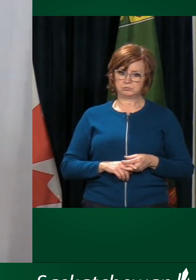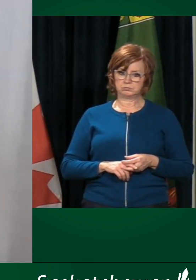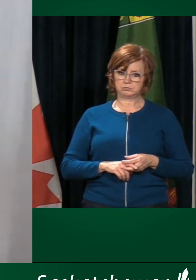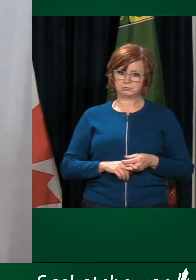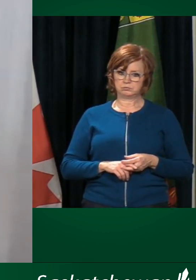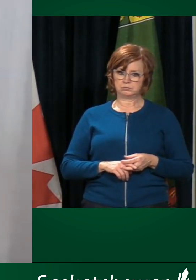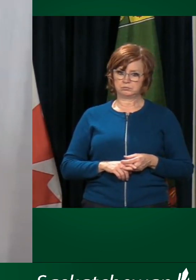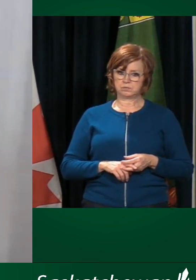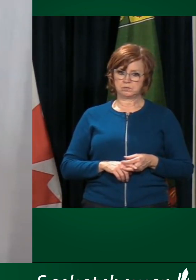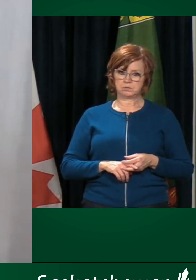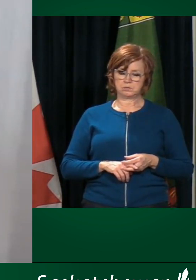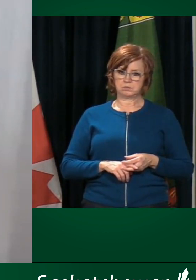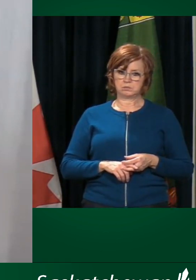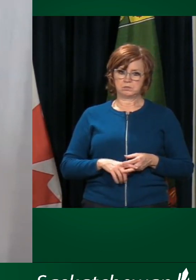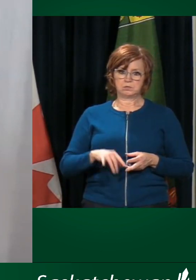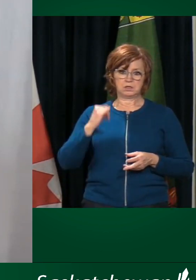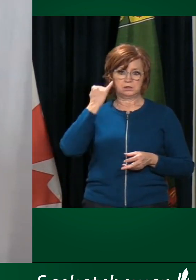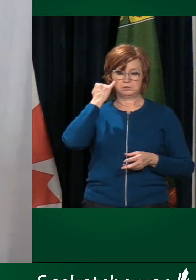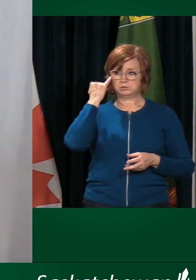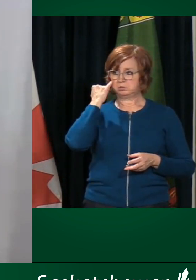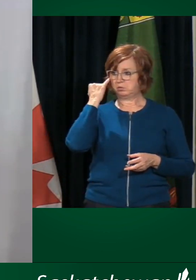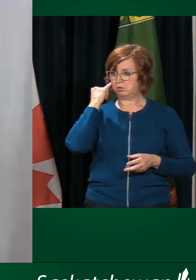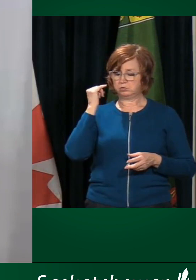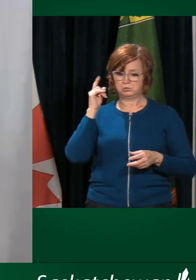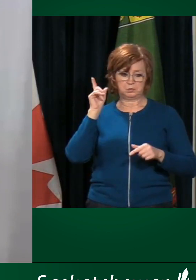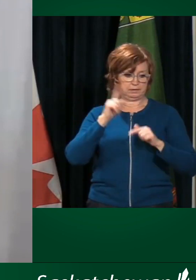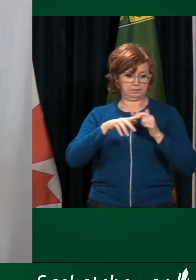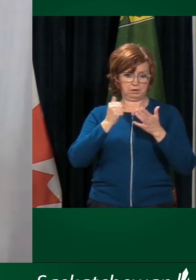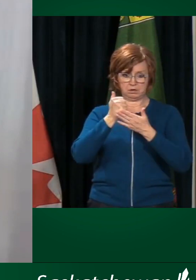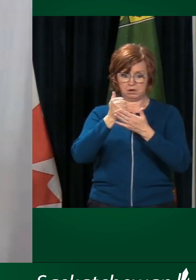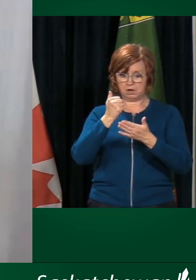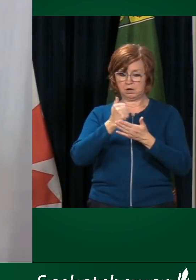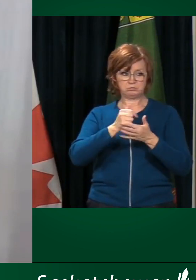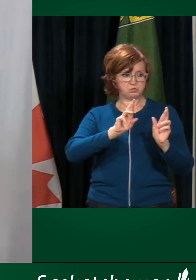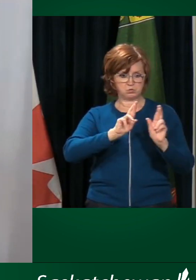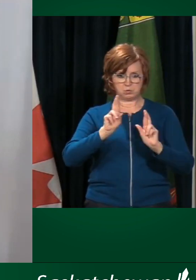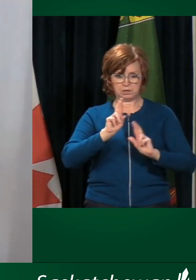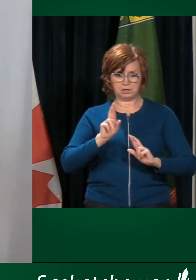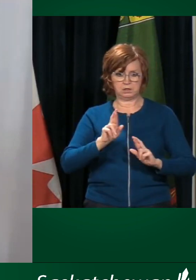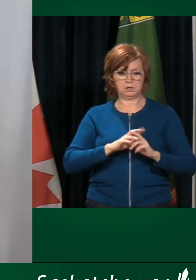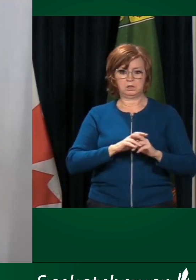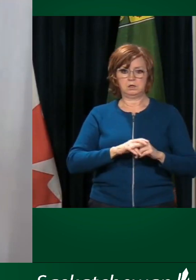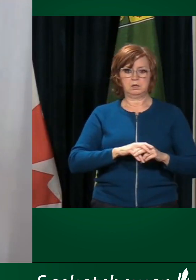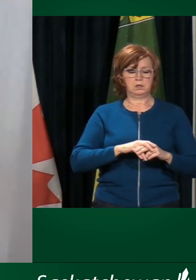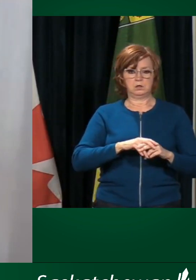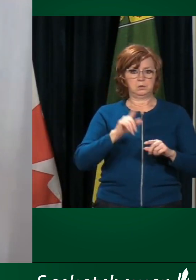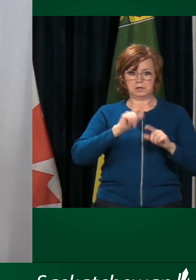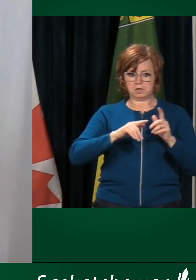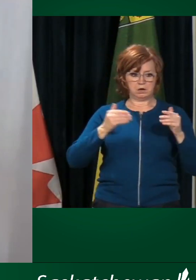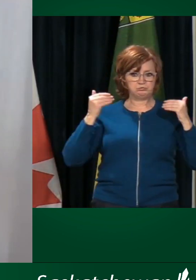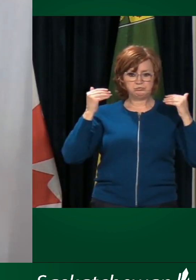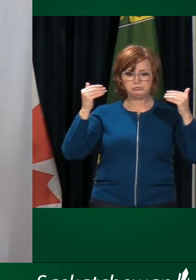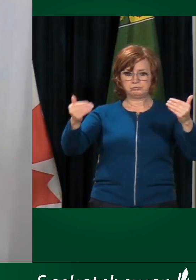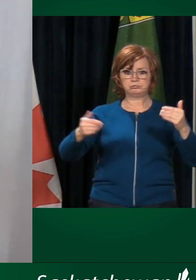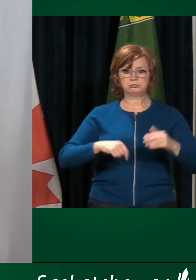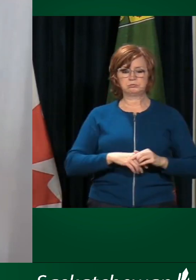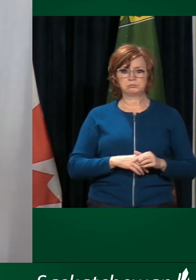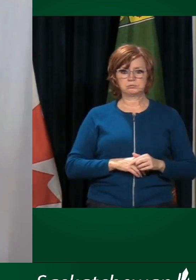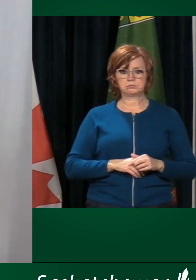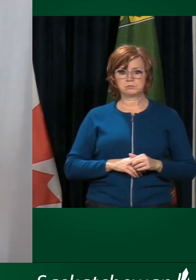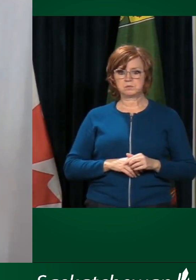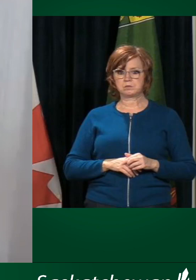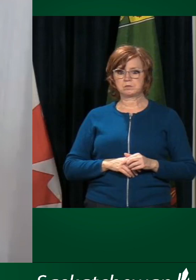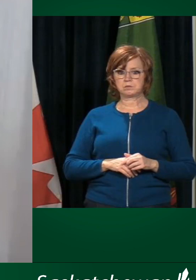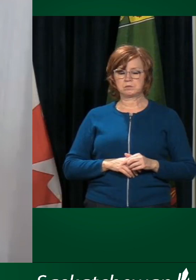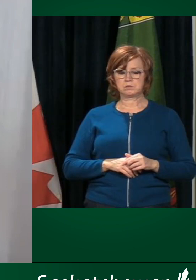to others is worse when we don't have that capacity, when we're not able to calmly be ready and activate.